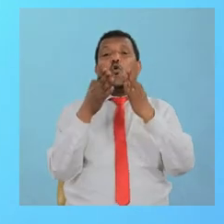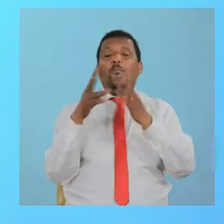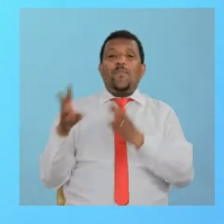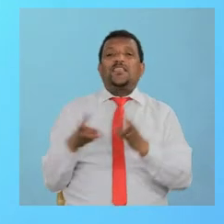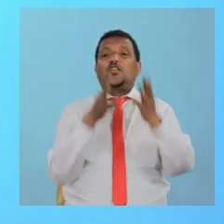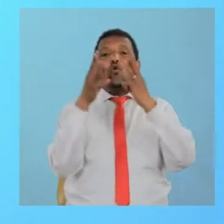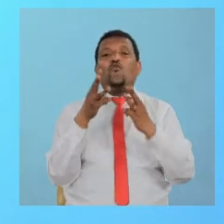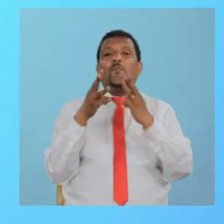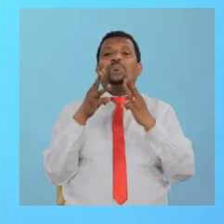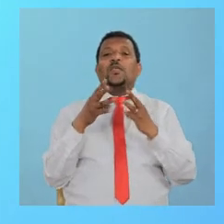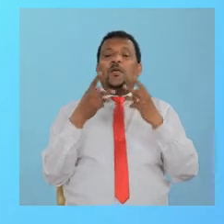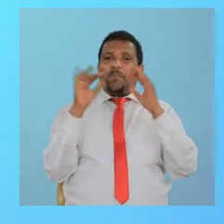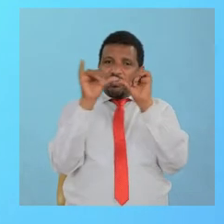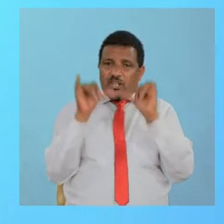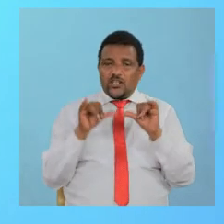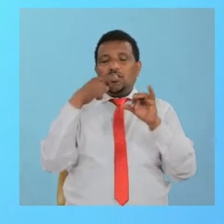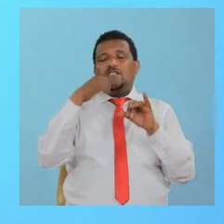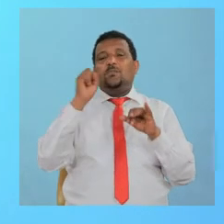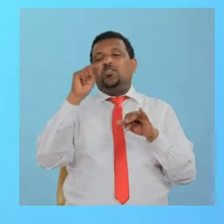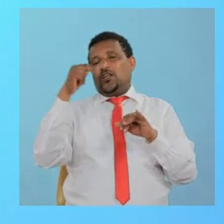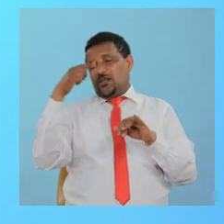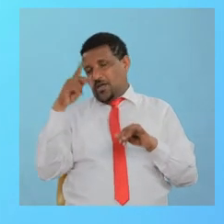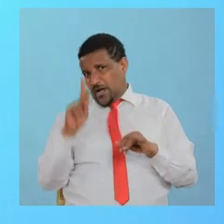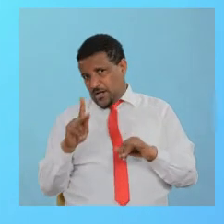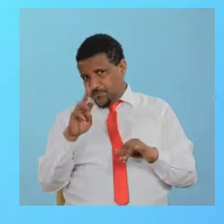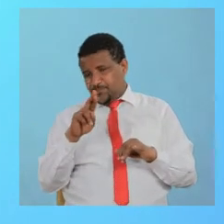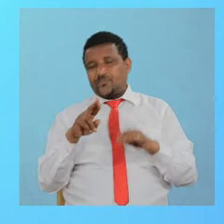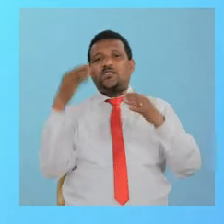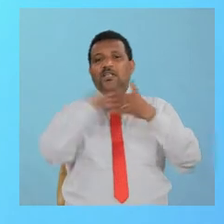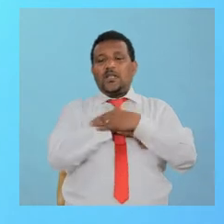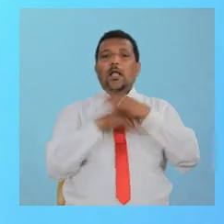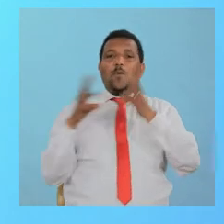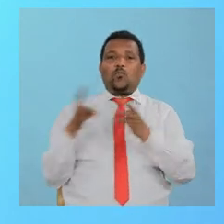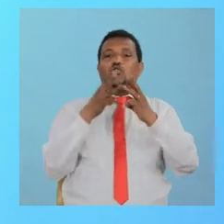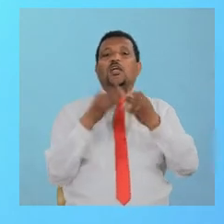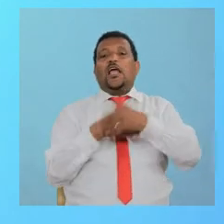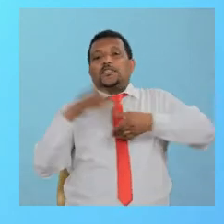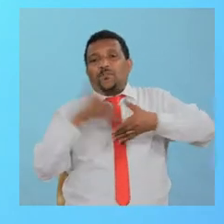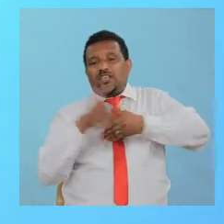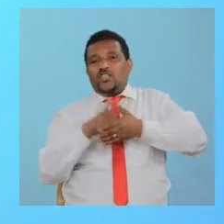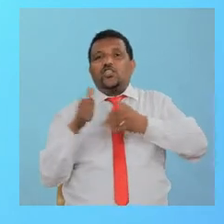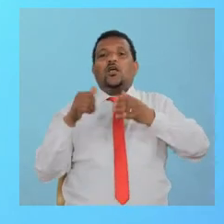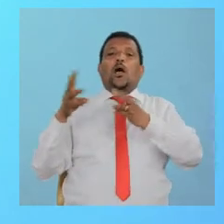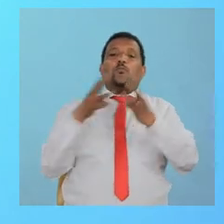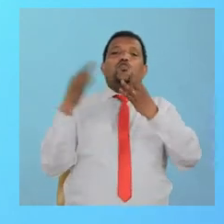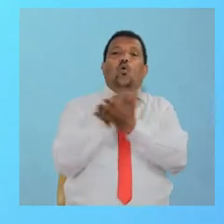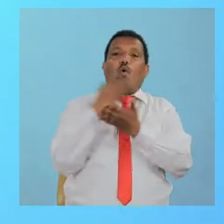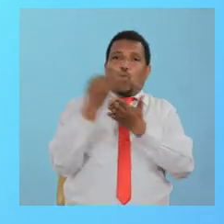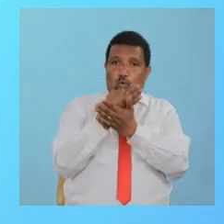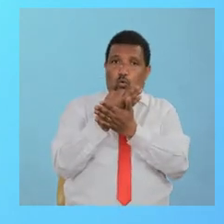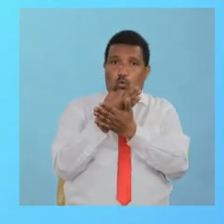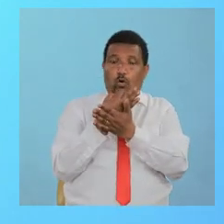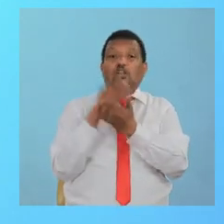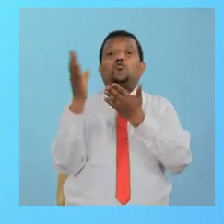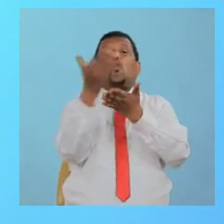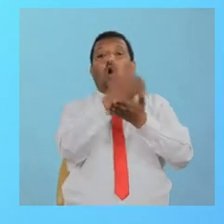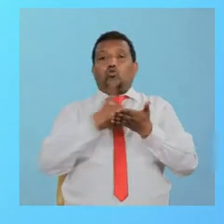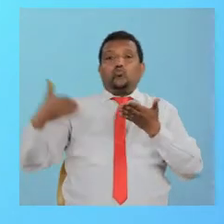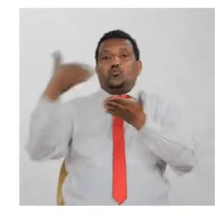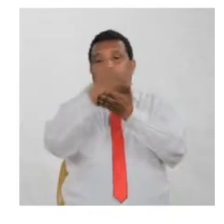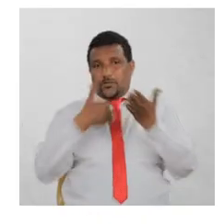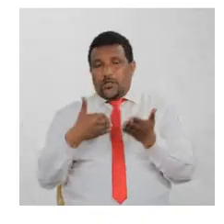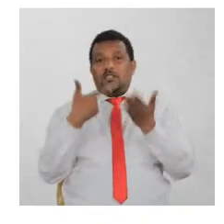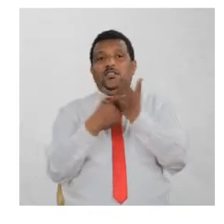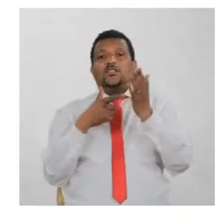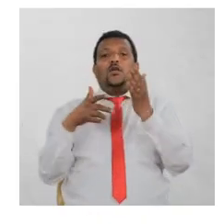GDP and GNP are the income approach, the expenditure approach, or the product or the output approach. All these